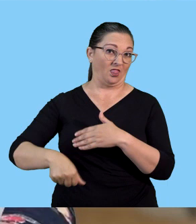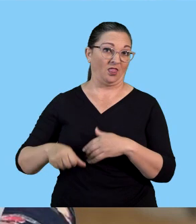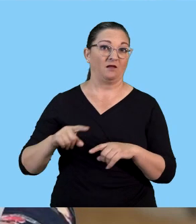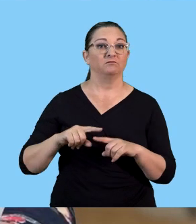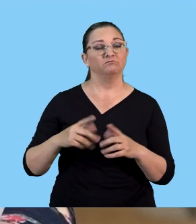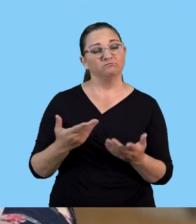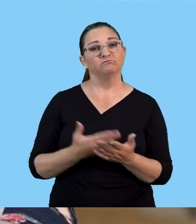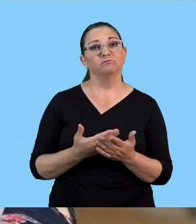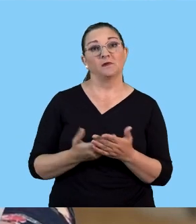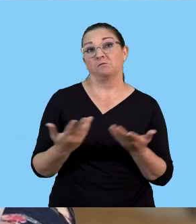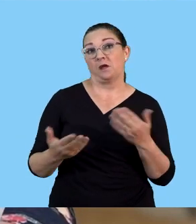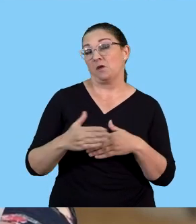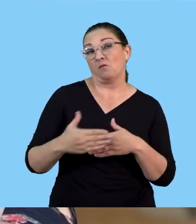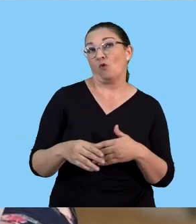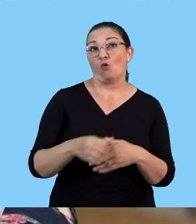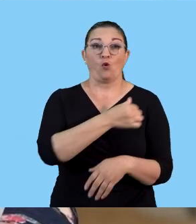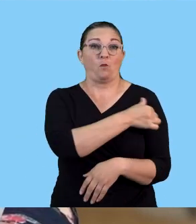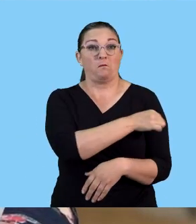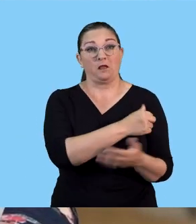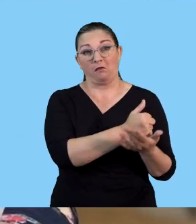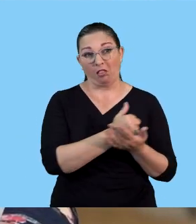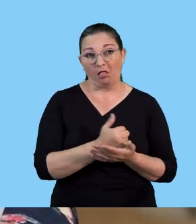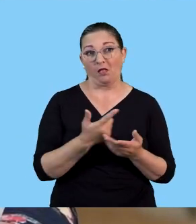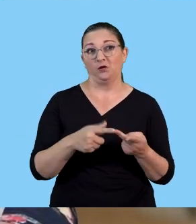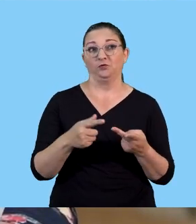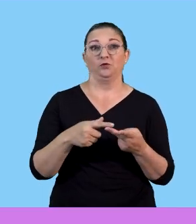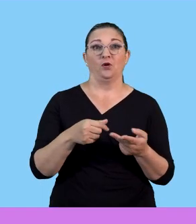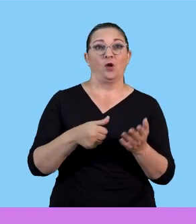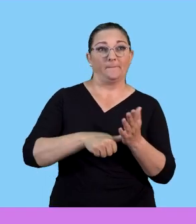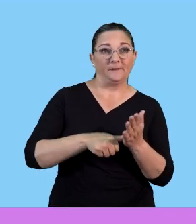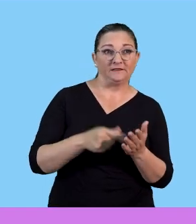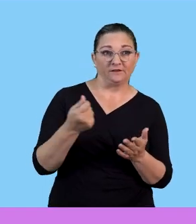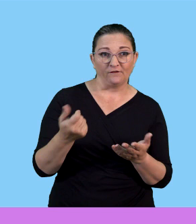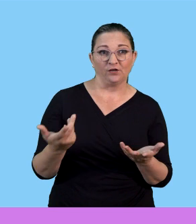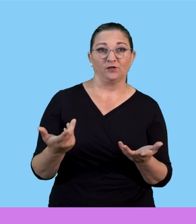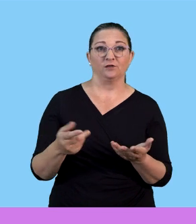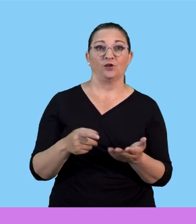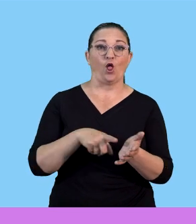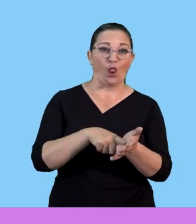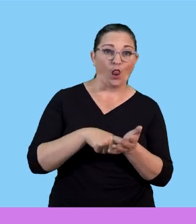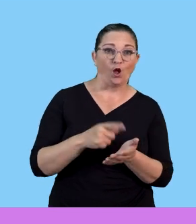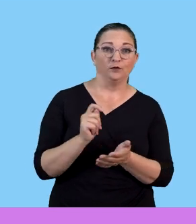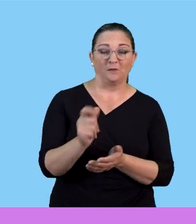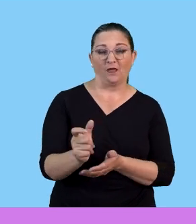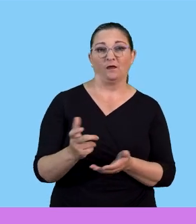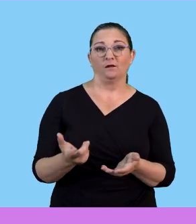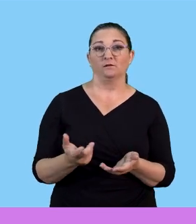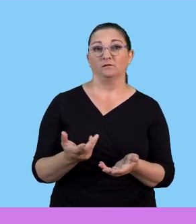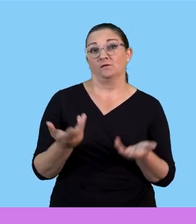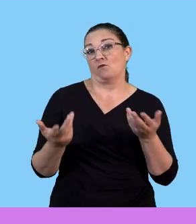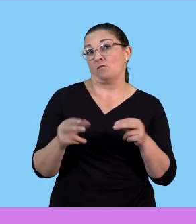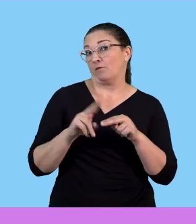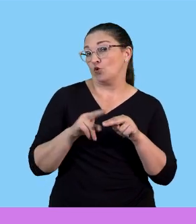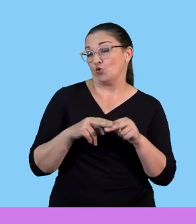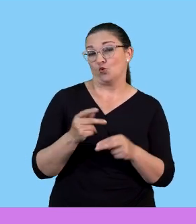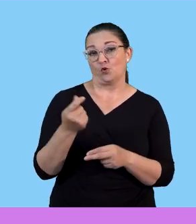Other deductions may include medical aid contributions, pension fund, repayment of loans that you've taken